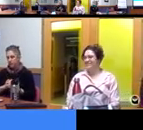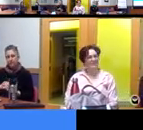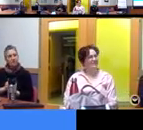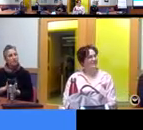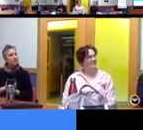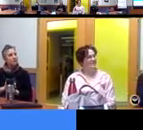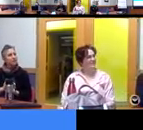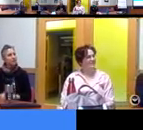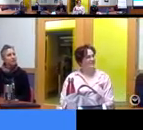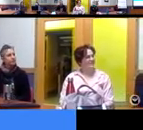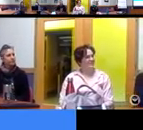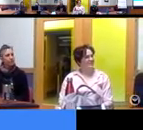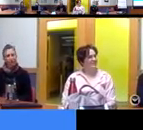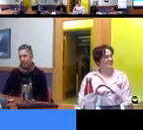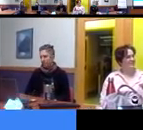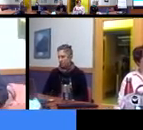you, Nikki. So next slide.